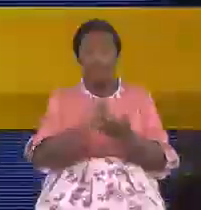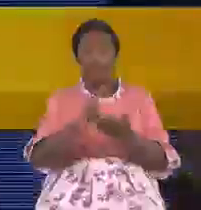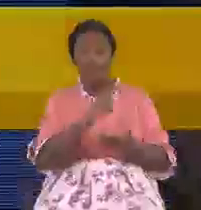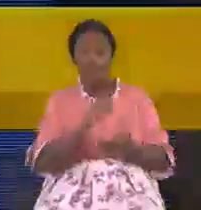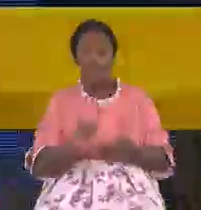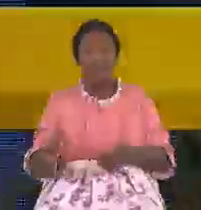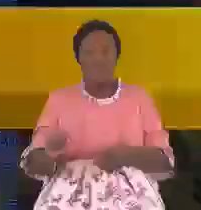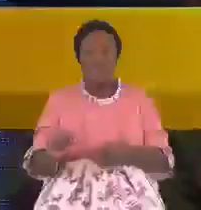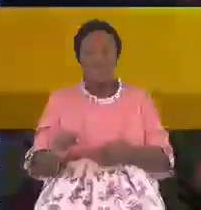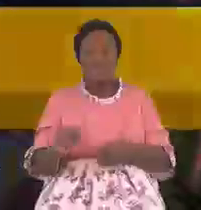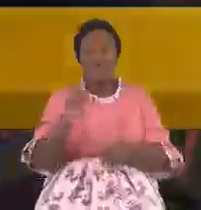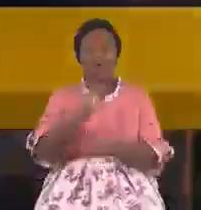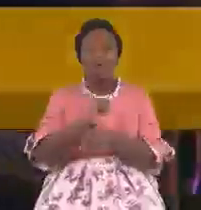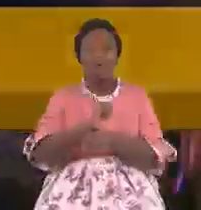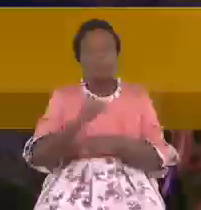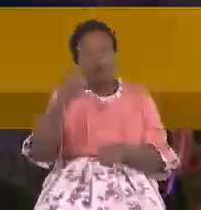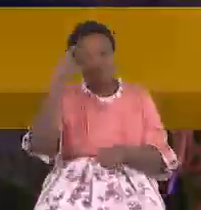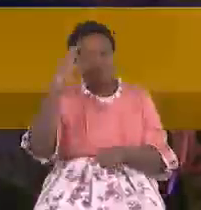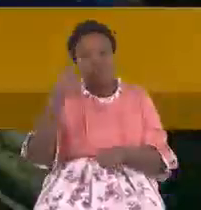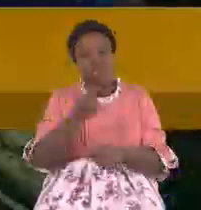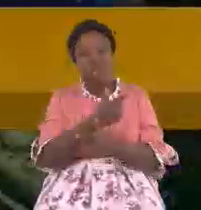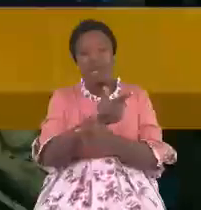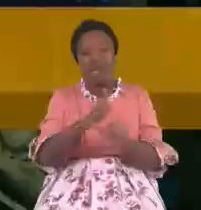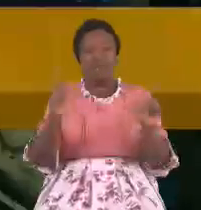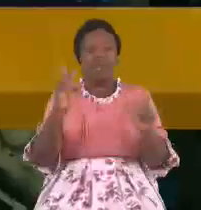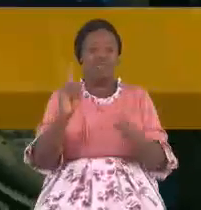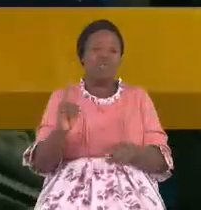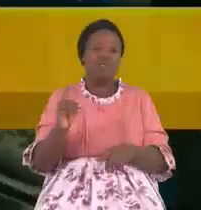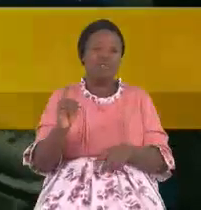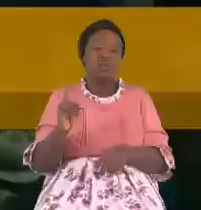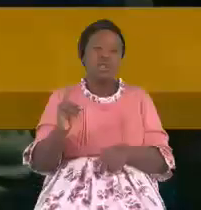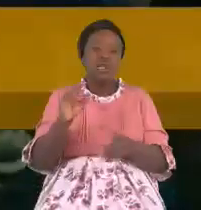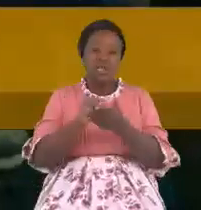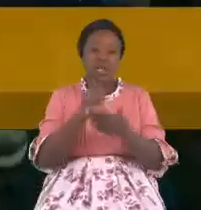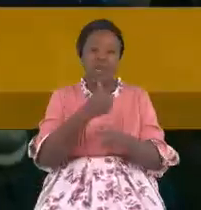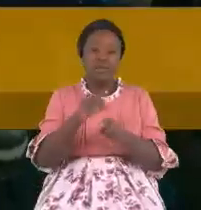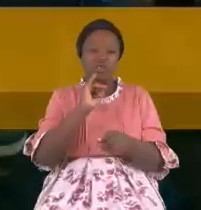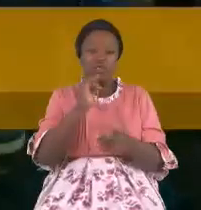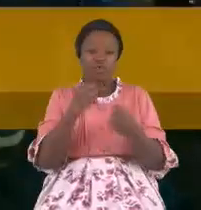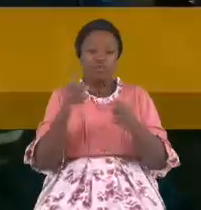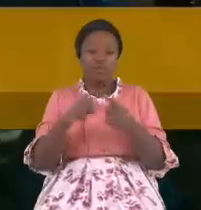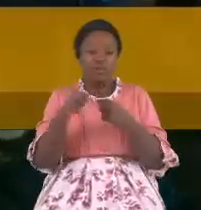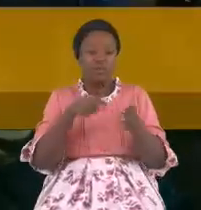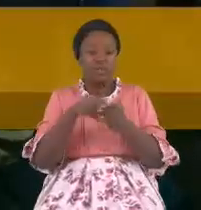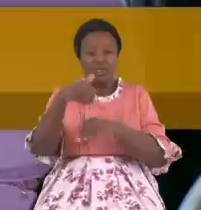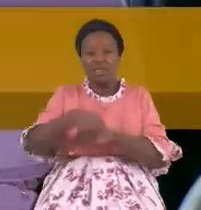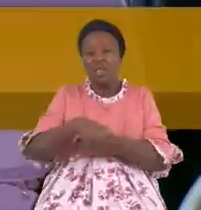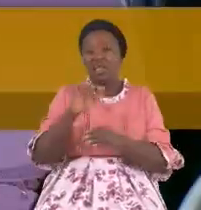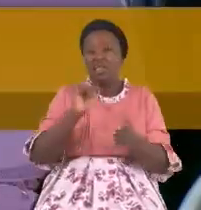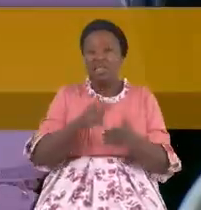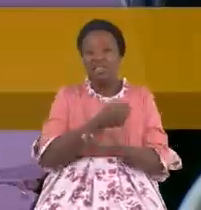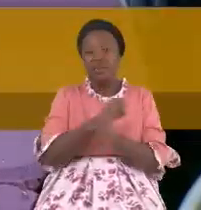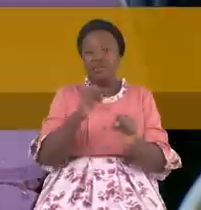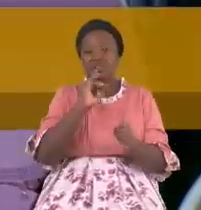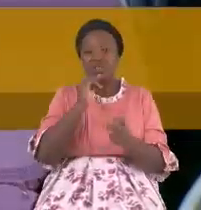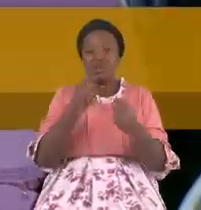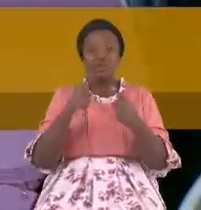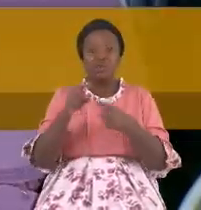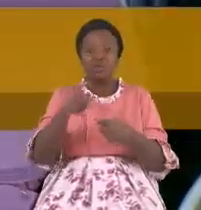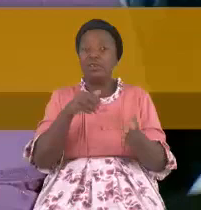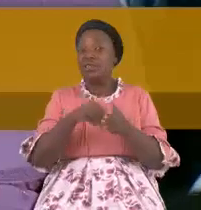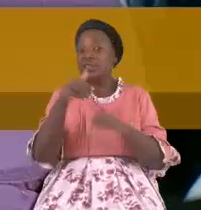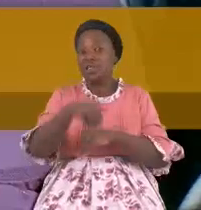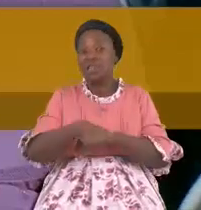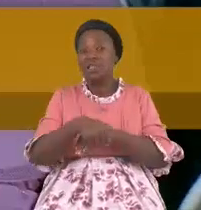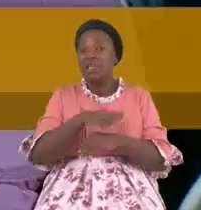library that libration is coming to you tonight salvation is coming to you tonight deliverance